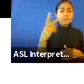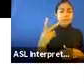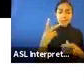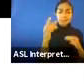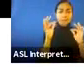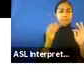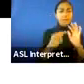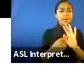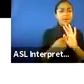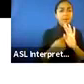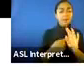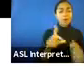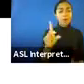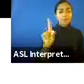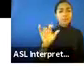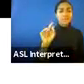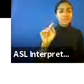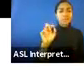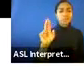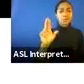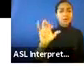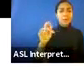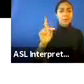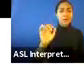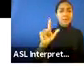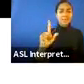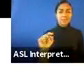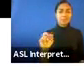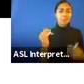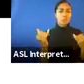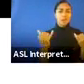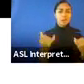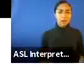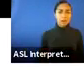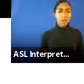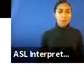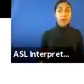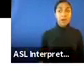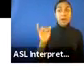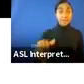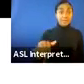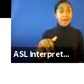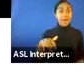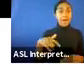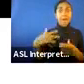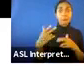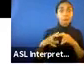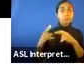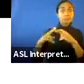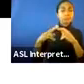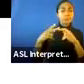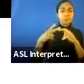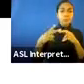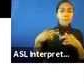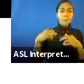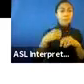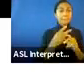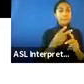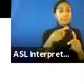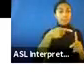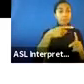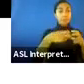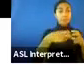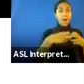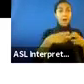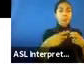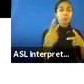right now. And that is actually accelerating the problem. It is not simply taking advantage of the fact